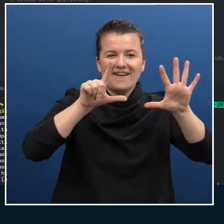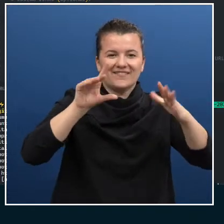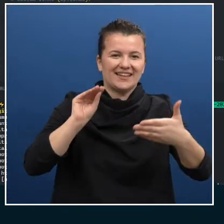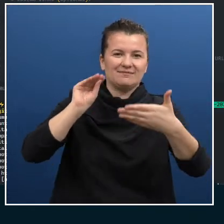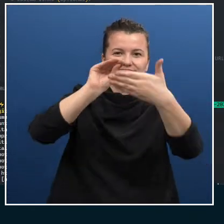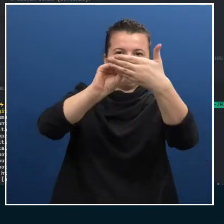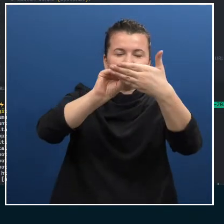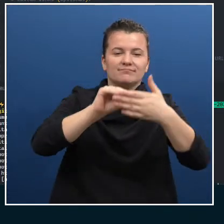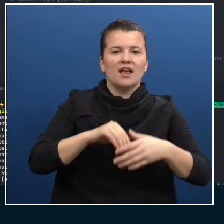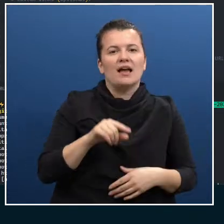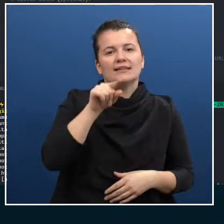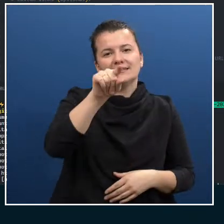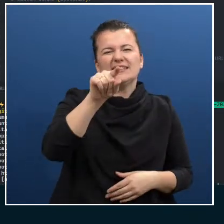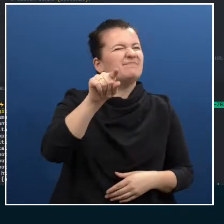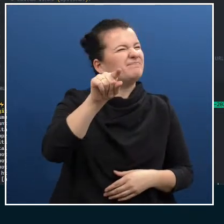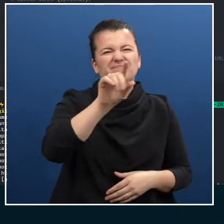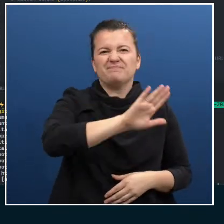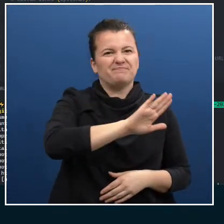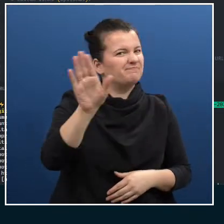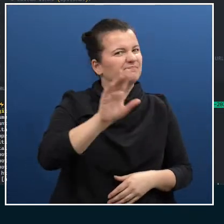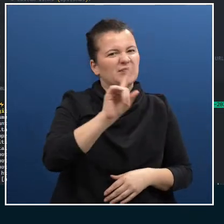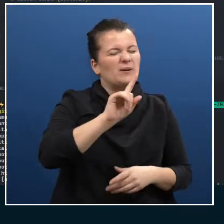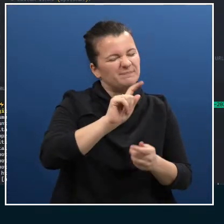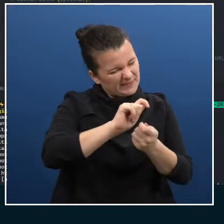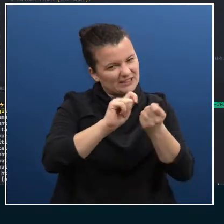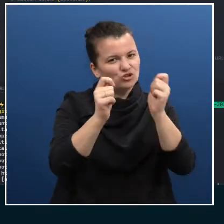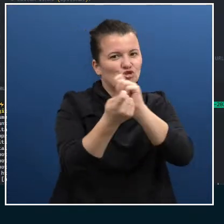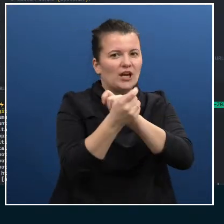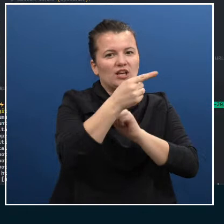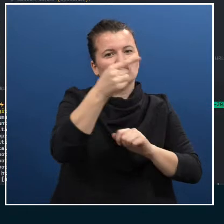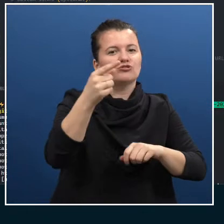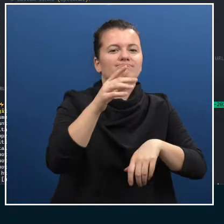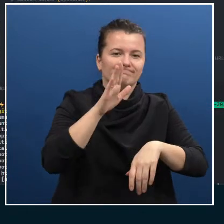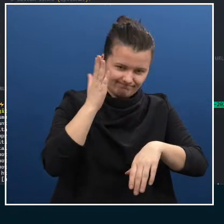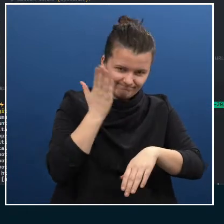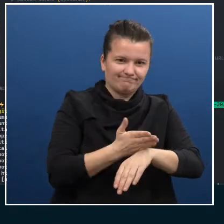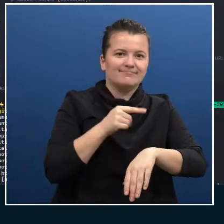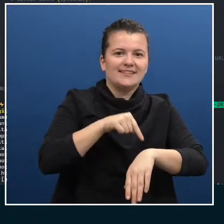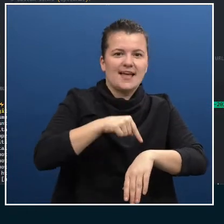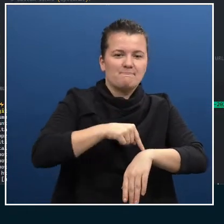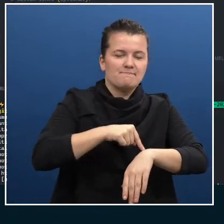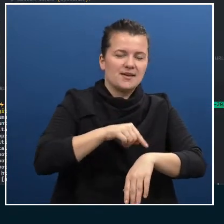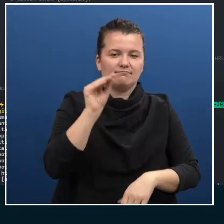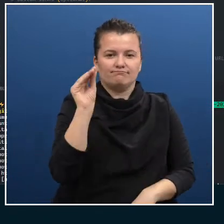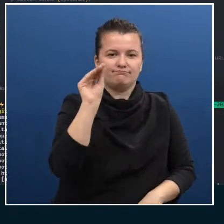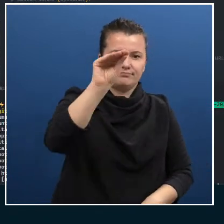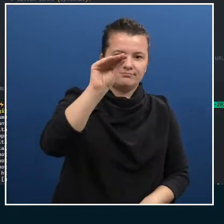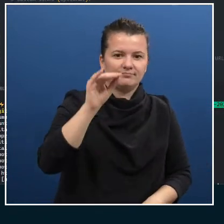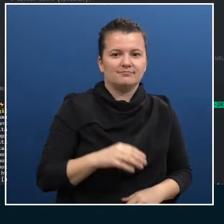right. So I can change that. So I can change here from,